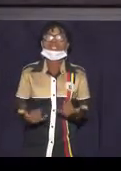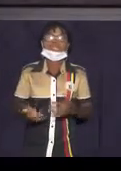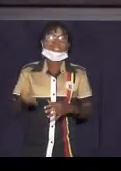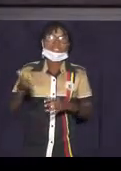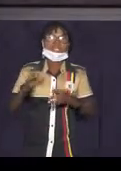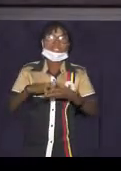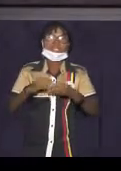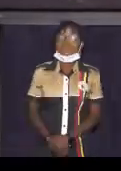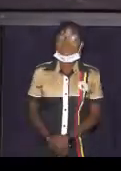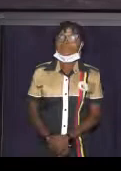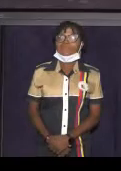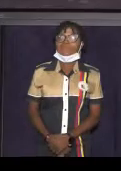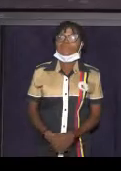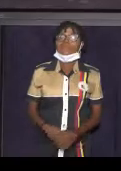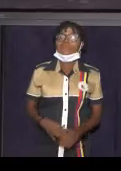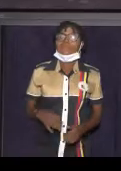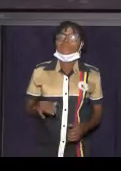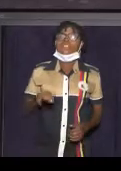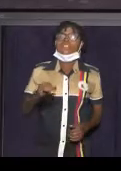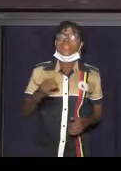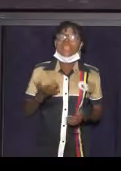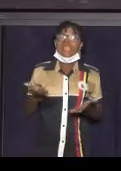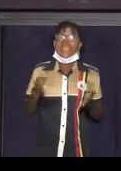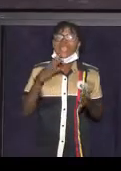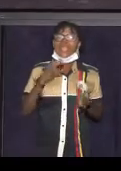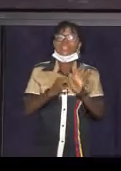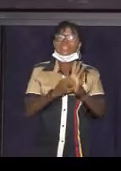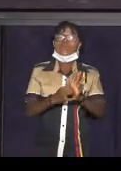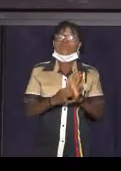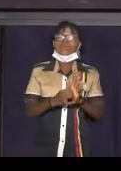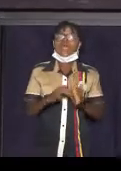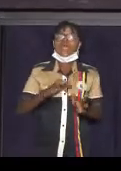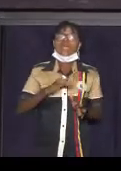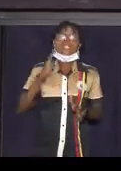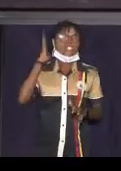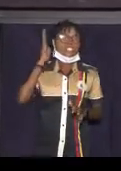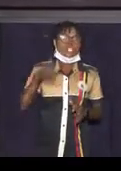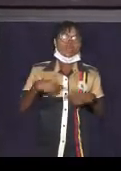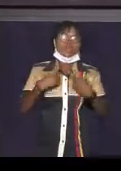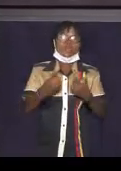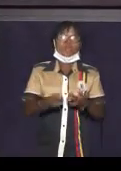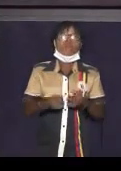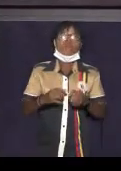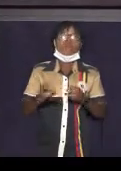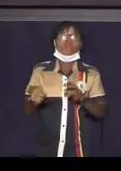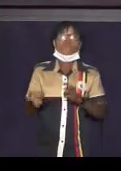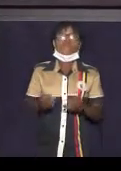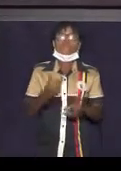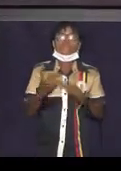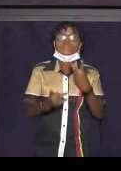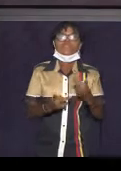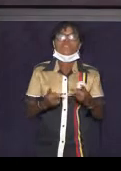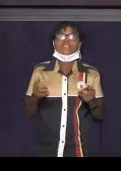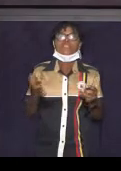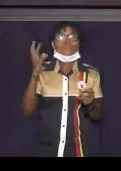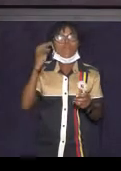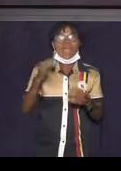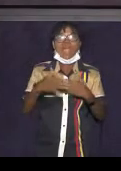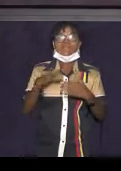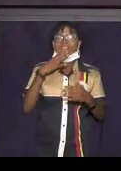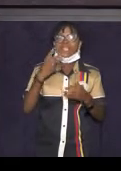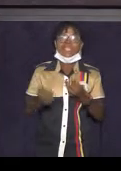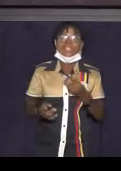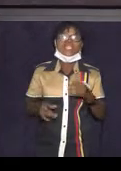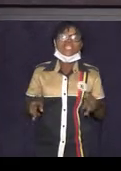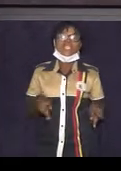together? Here are examples. I shall go and visit him after the party.